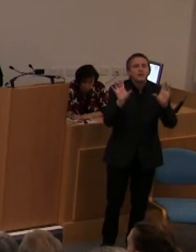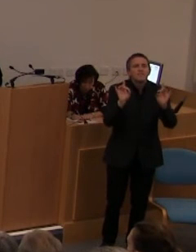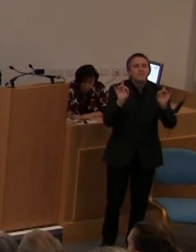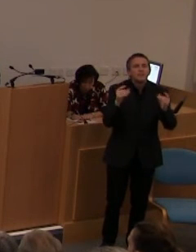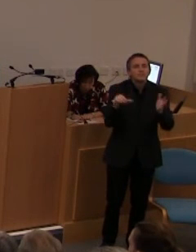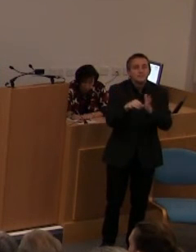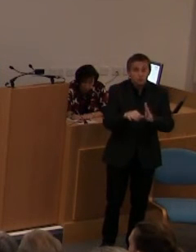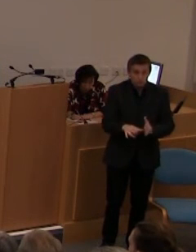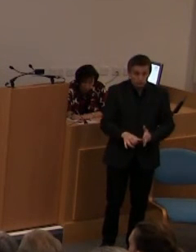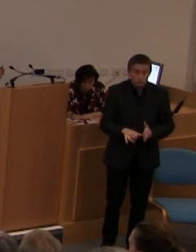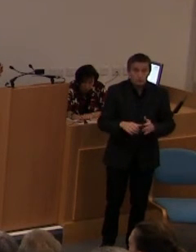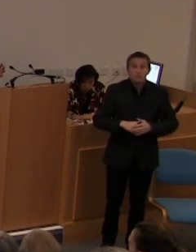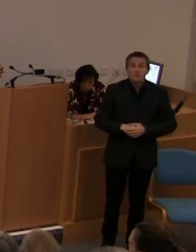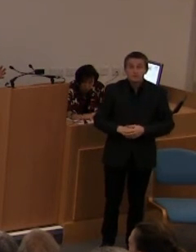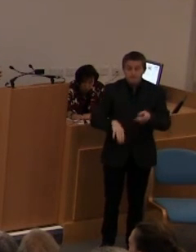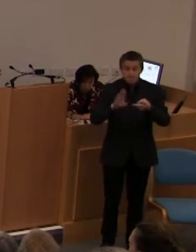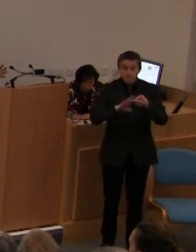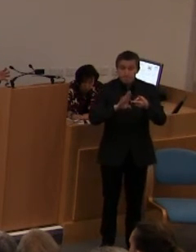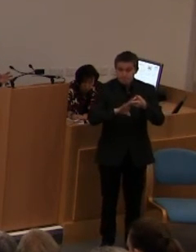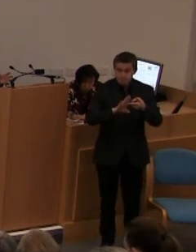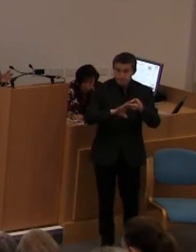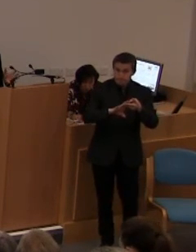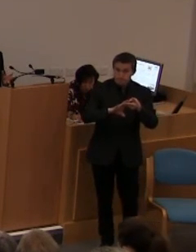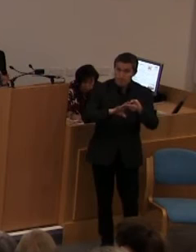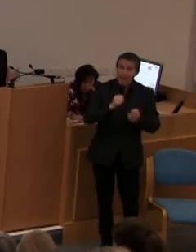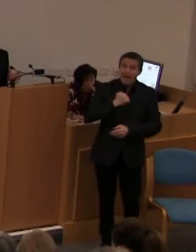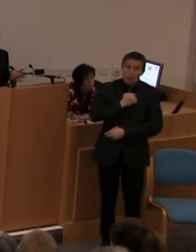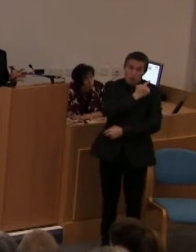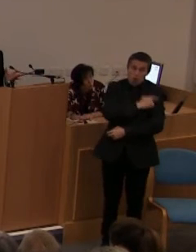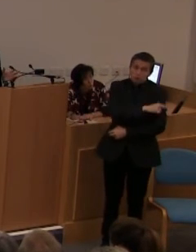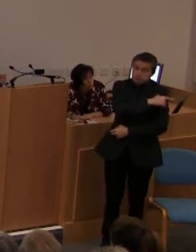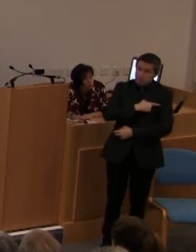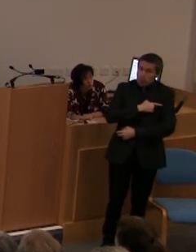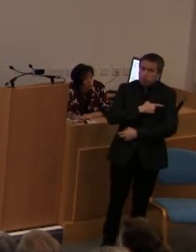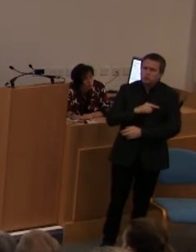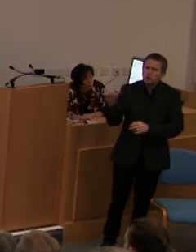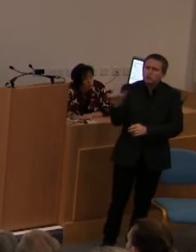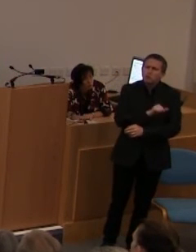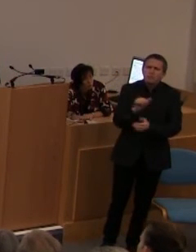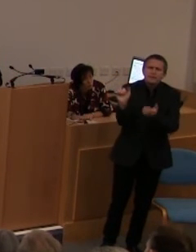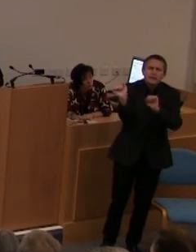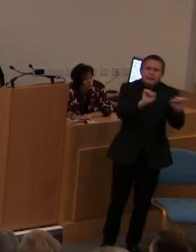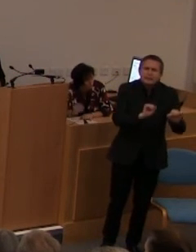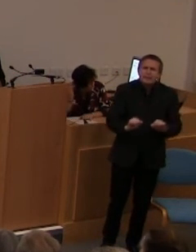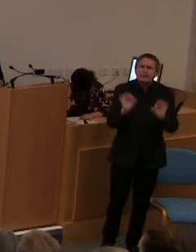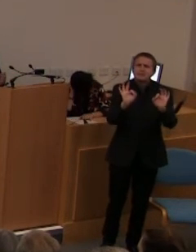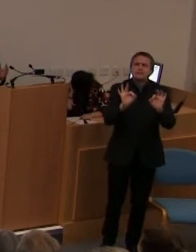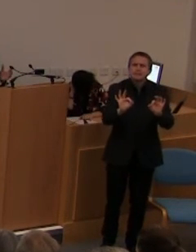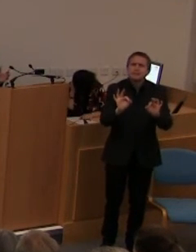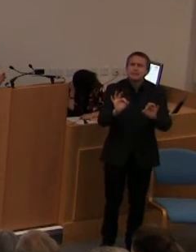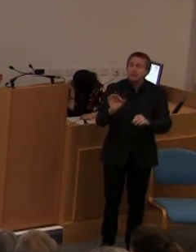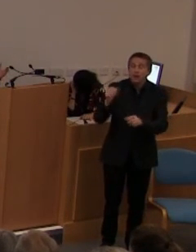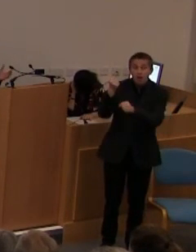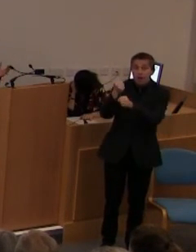as can be. Also, make sure our hospitals are as clean as they can be. There is a government agency